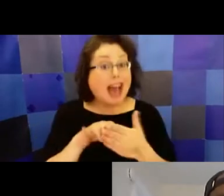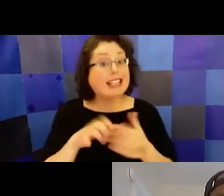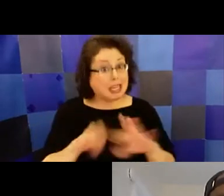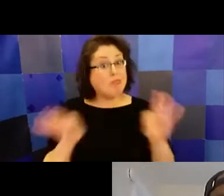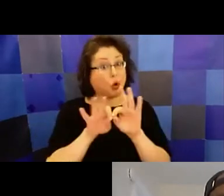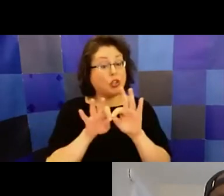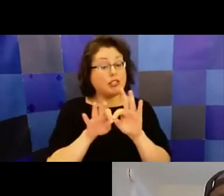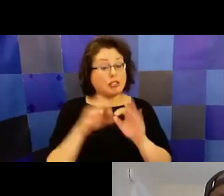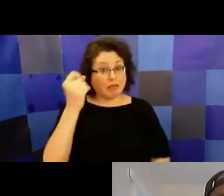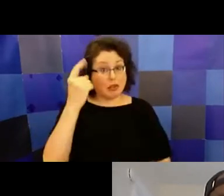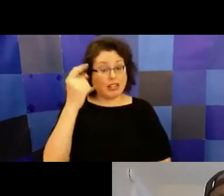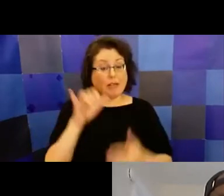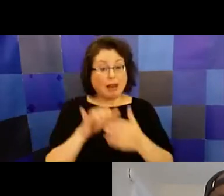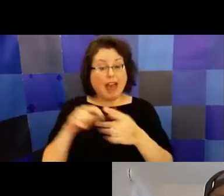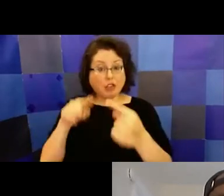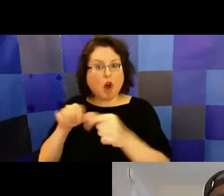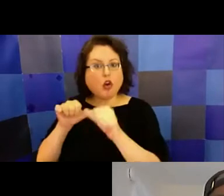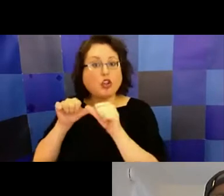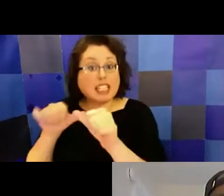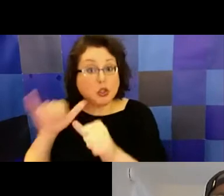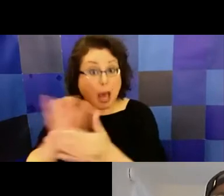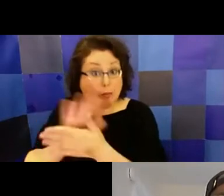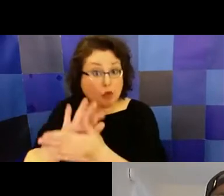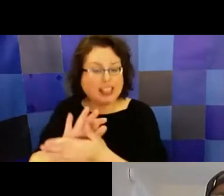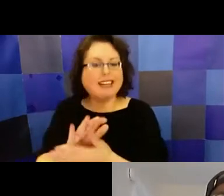like Aluta Continua, right? They're not just,